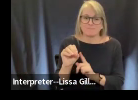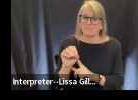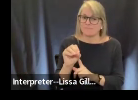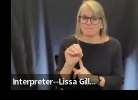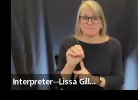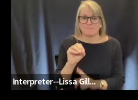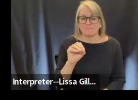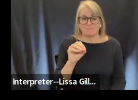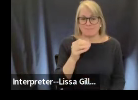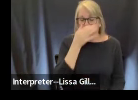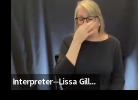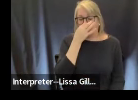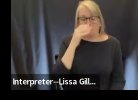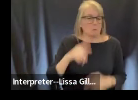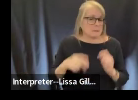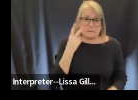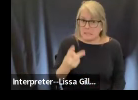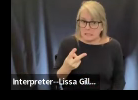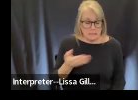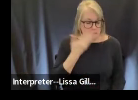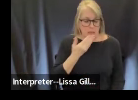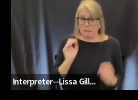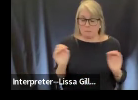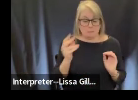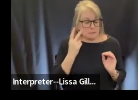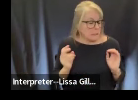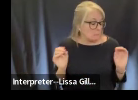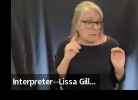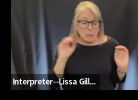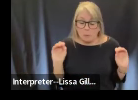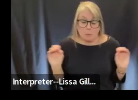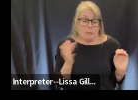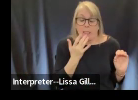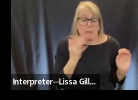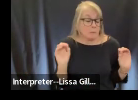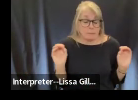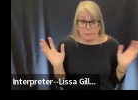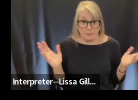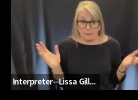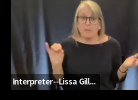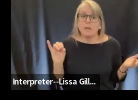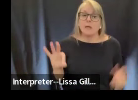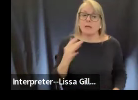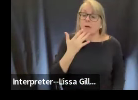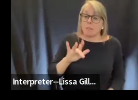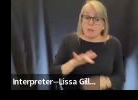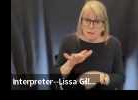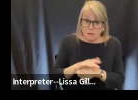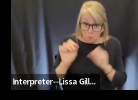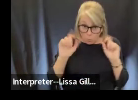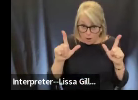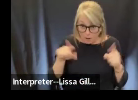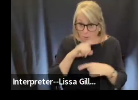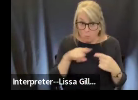is the invisible killer. You cannot smell it, you cannot see it, you cannot hear it, you cannot taste it. If you are fortunate enough to be awake when a